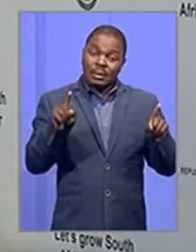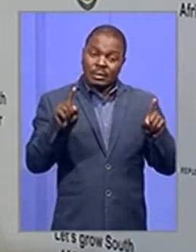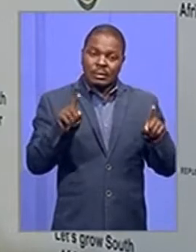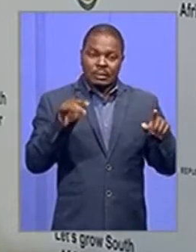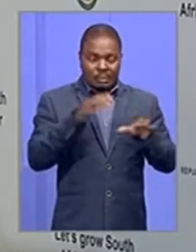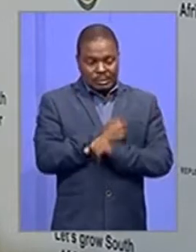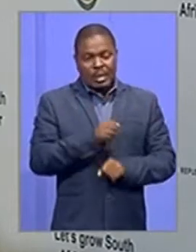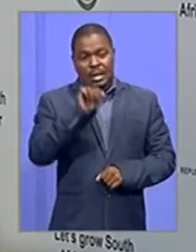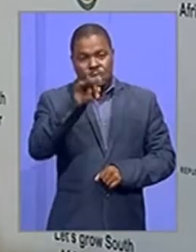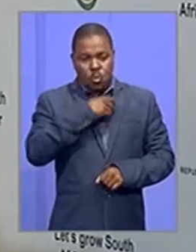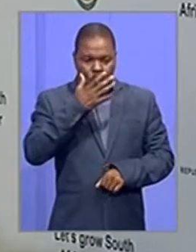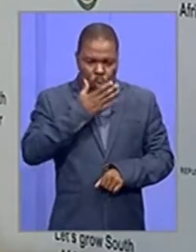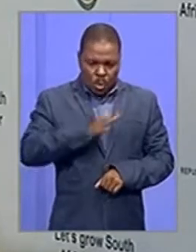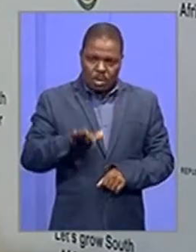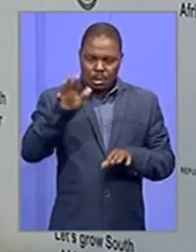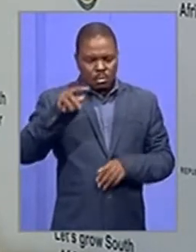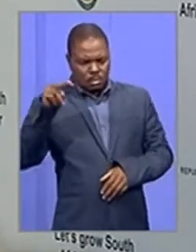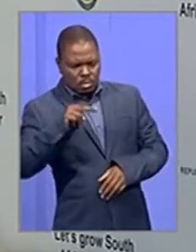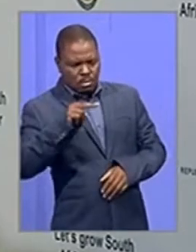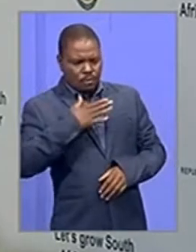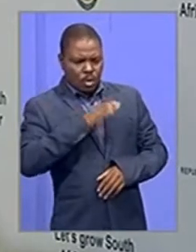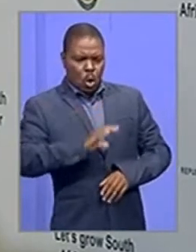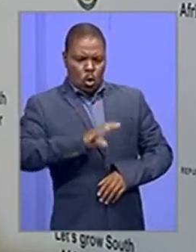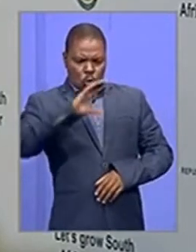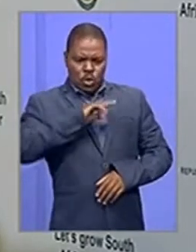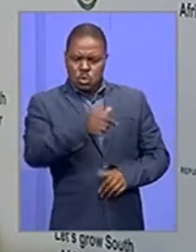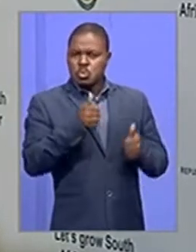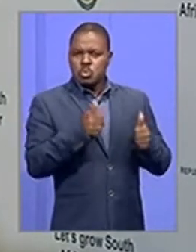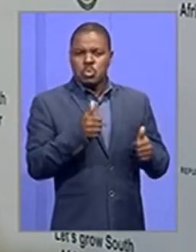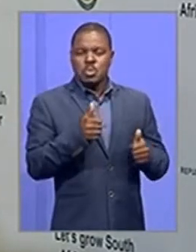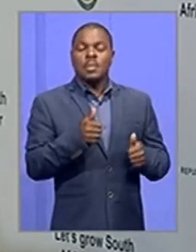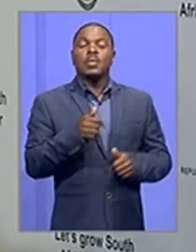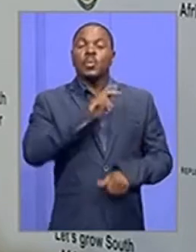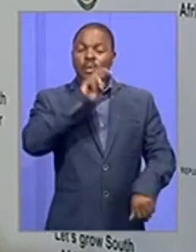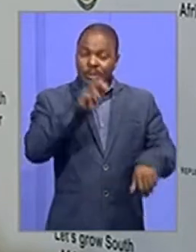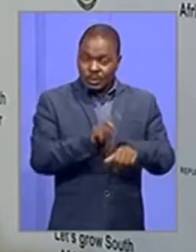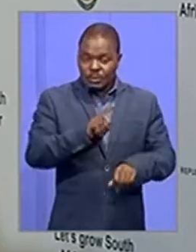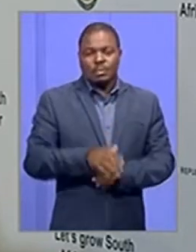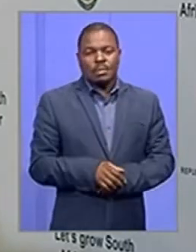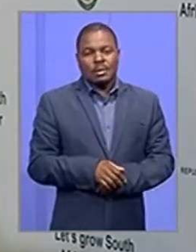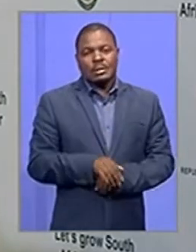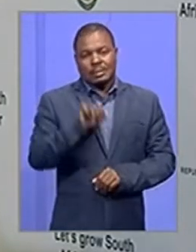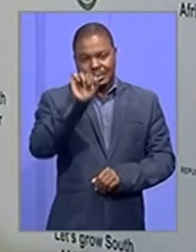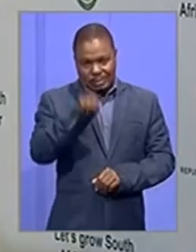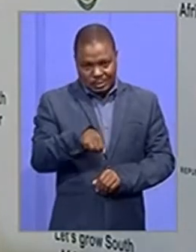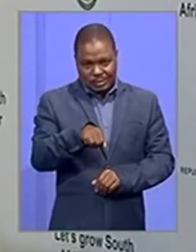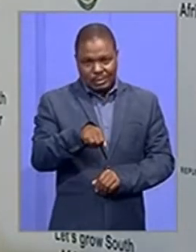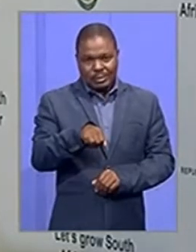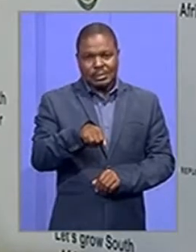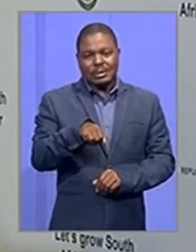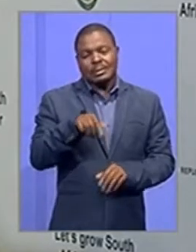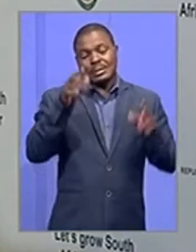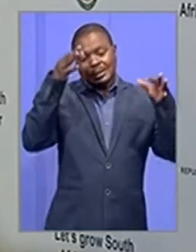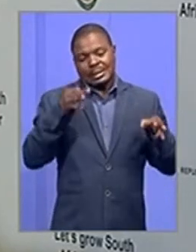we want to restore public confidence, we had to then take possibly that which is regarded as an